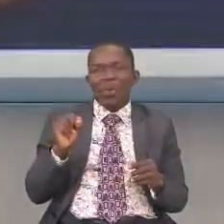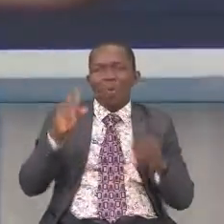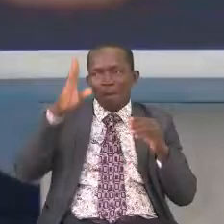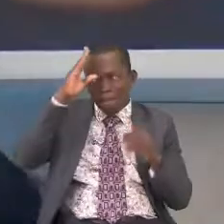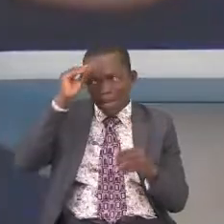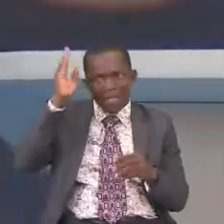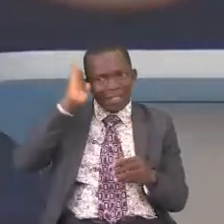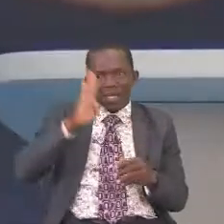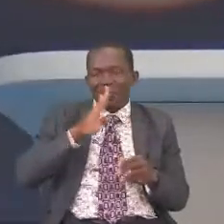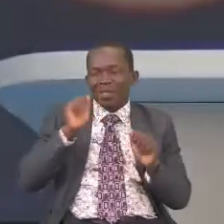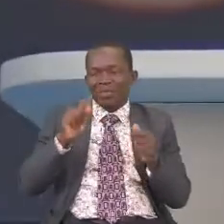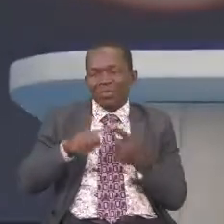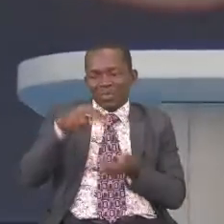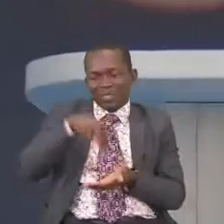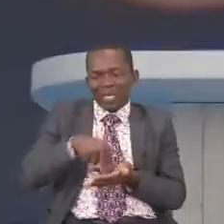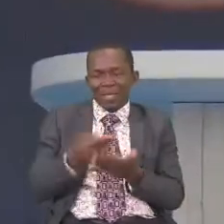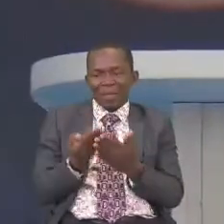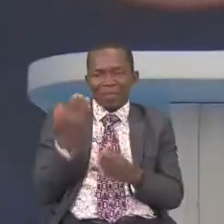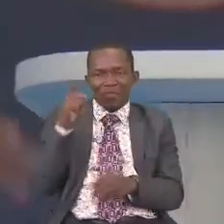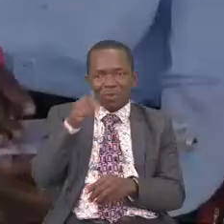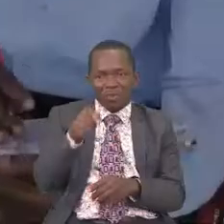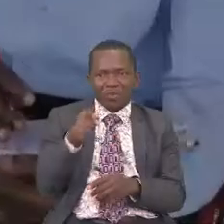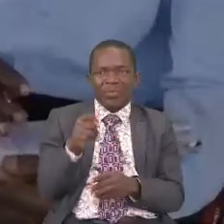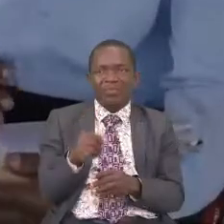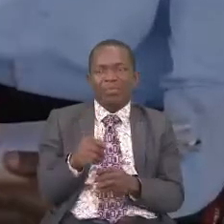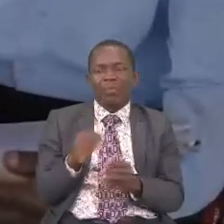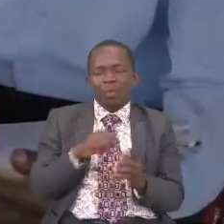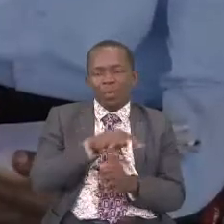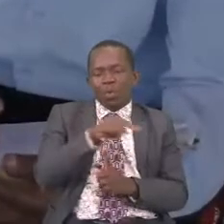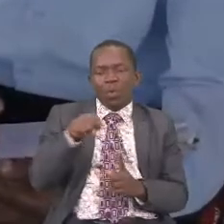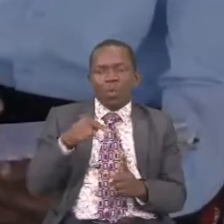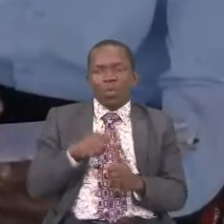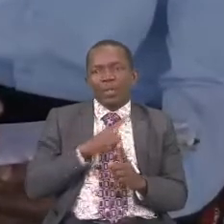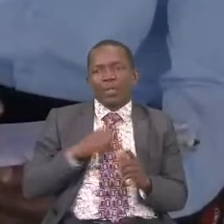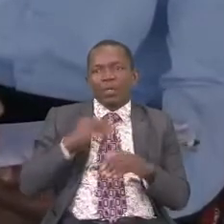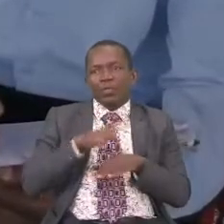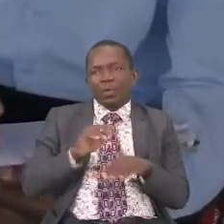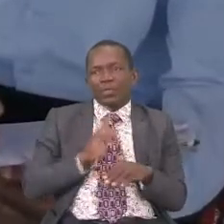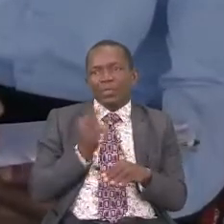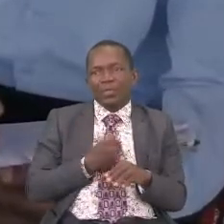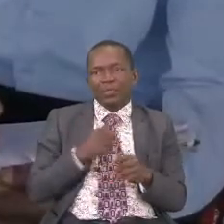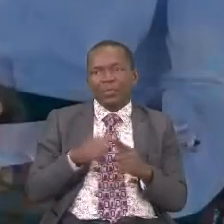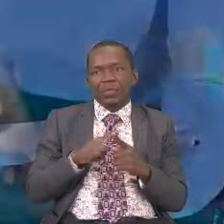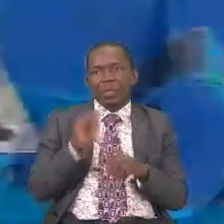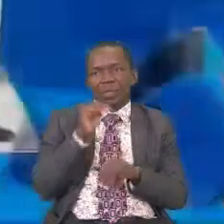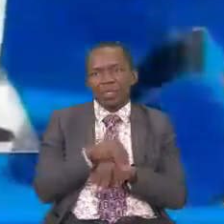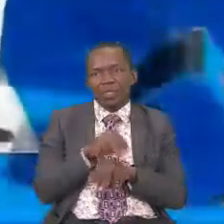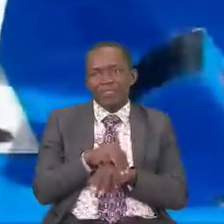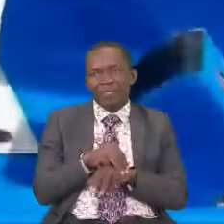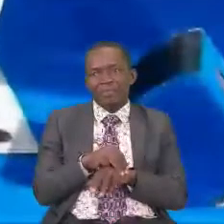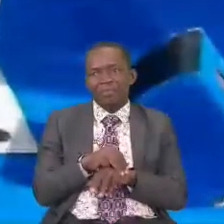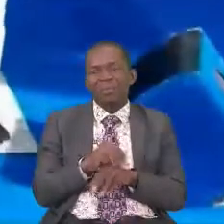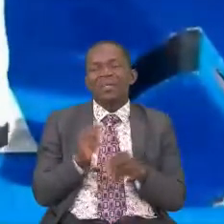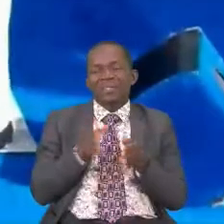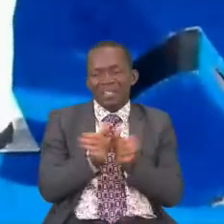be able to stand before you. When God calls us to ministry, we generally, and it's good,